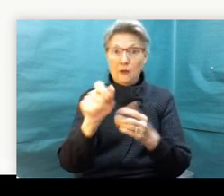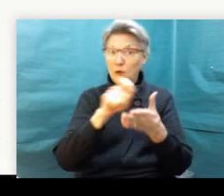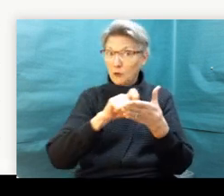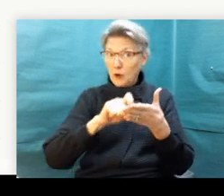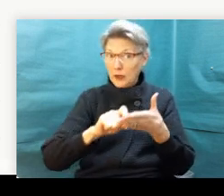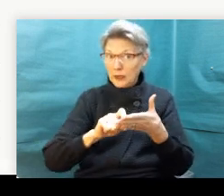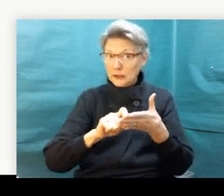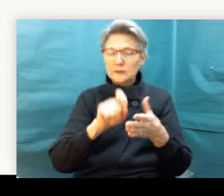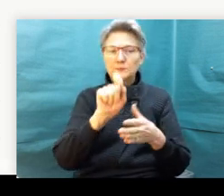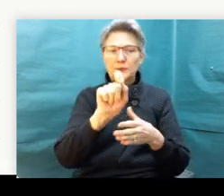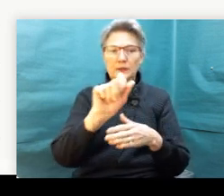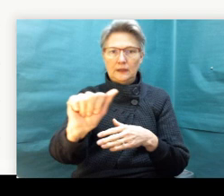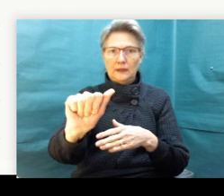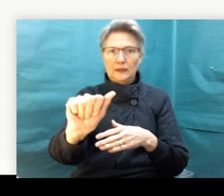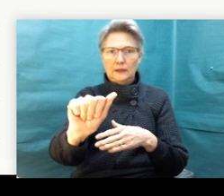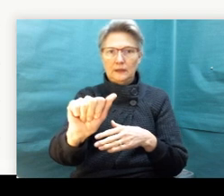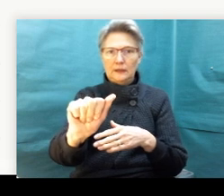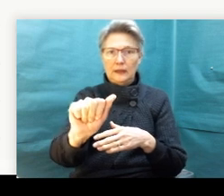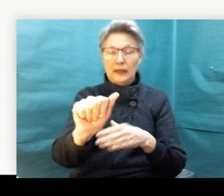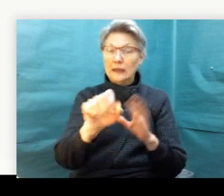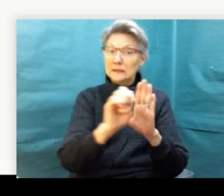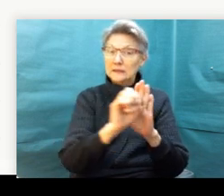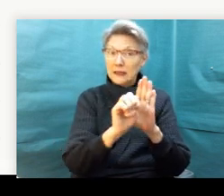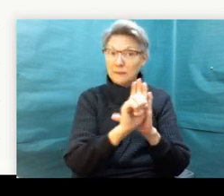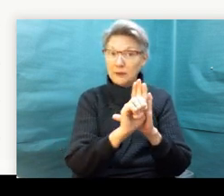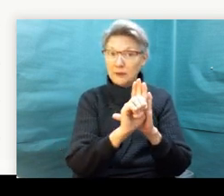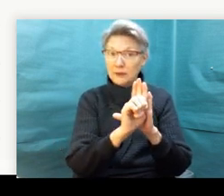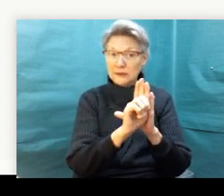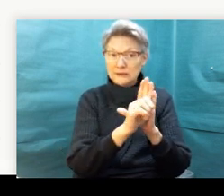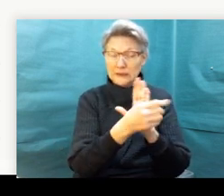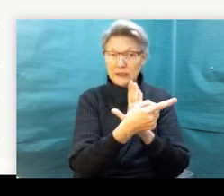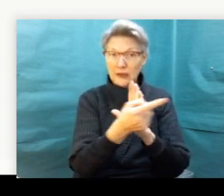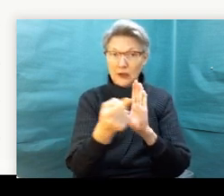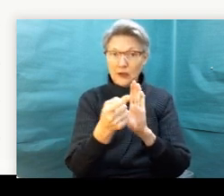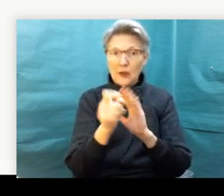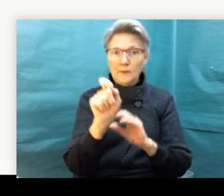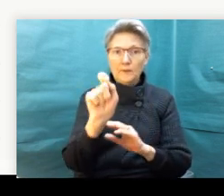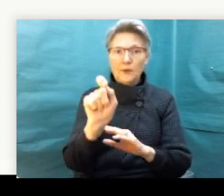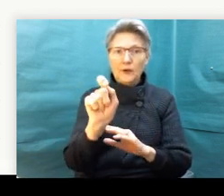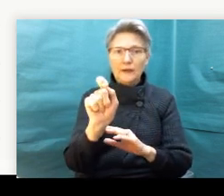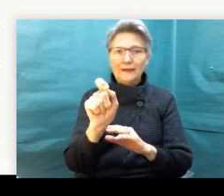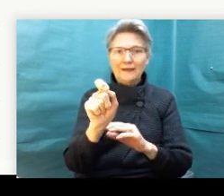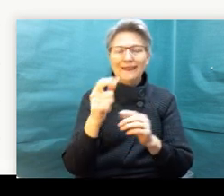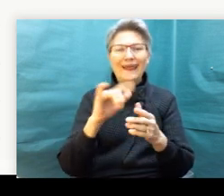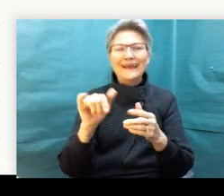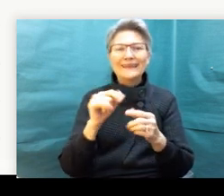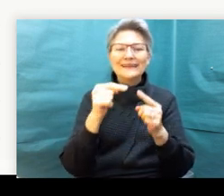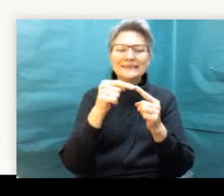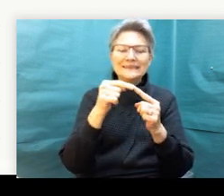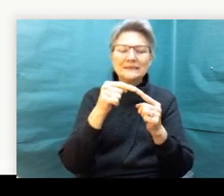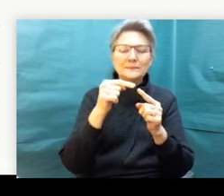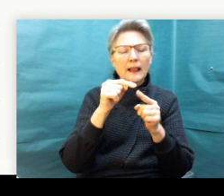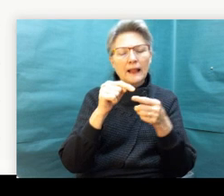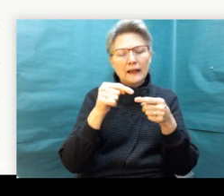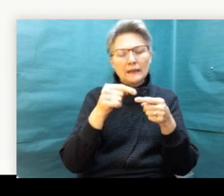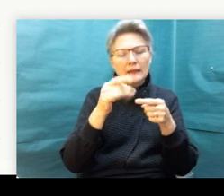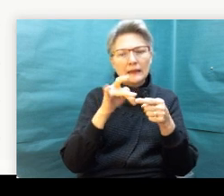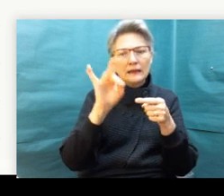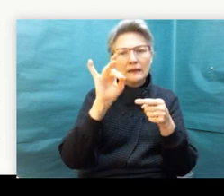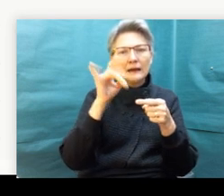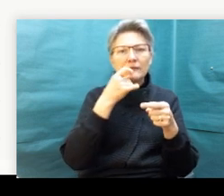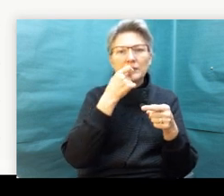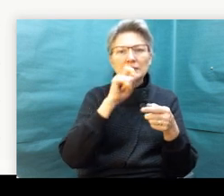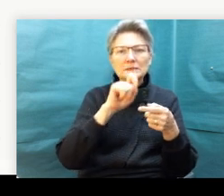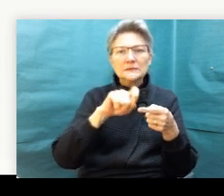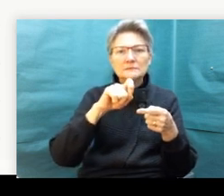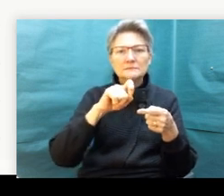it as point A. And an example is right here, like the point or the tip of a pencil, okay?